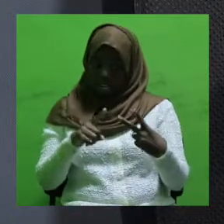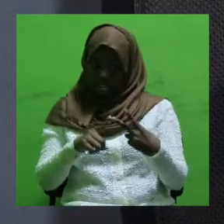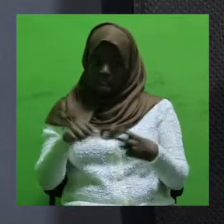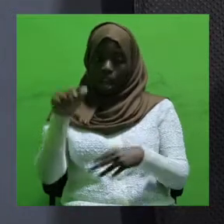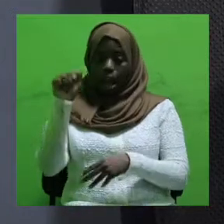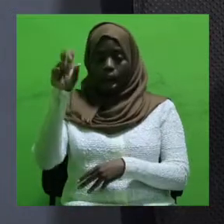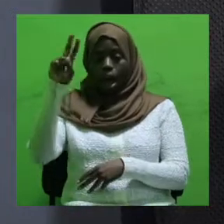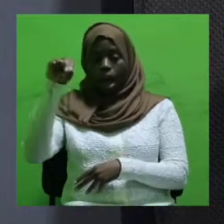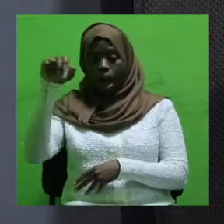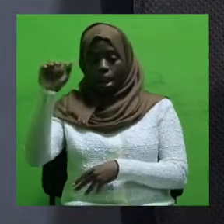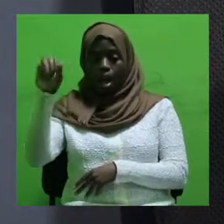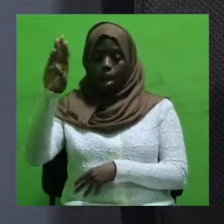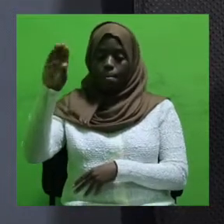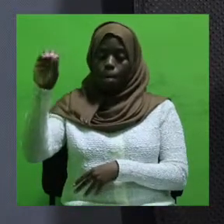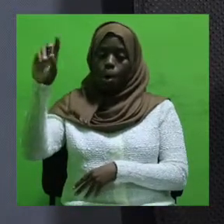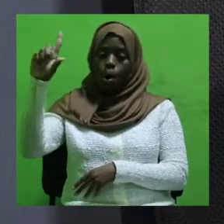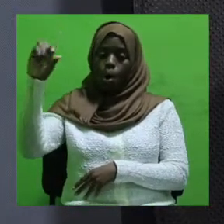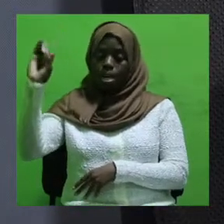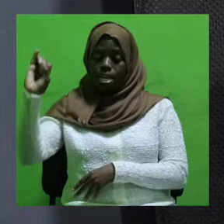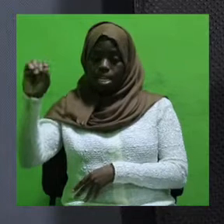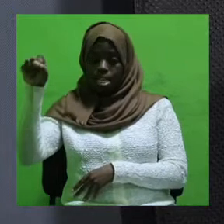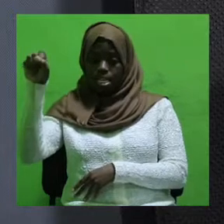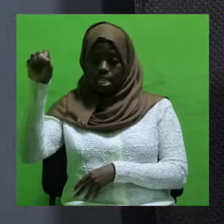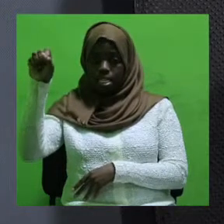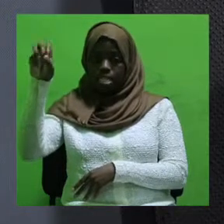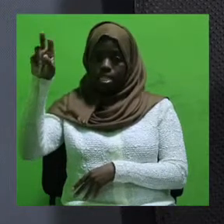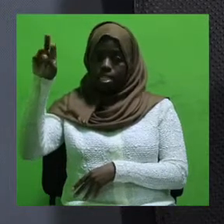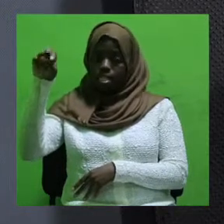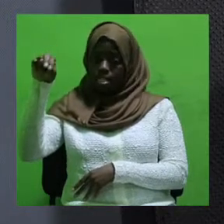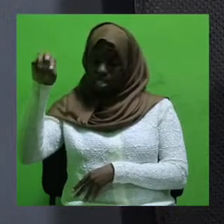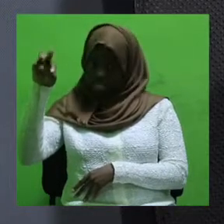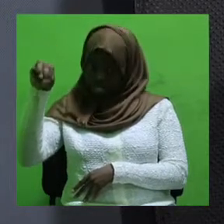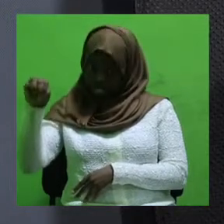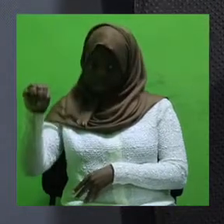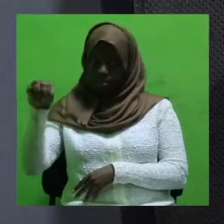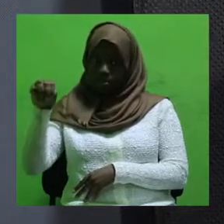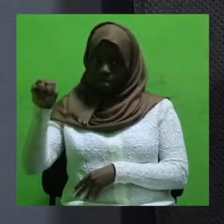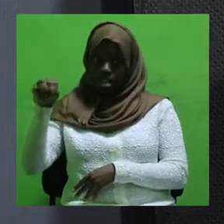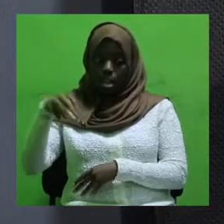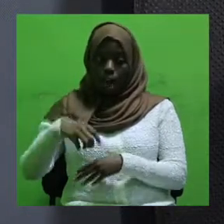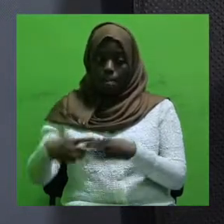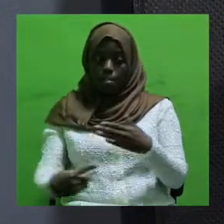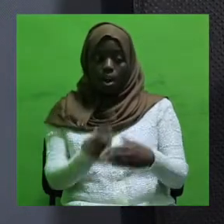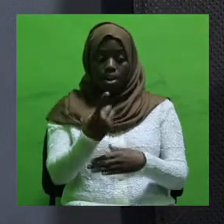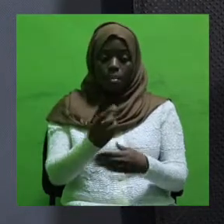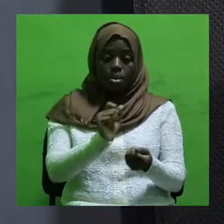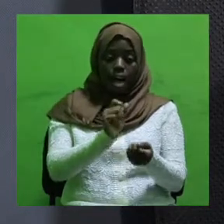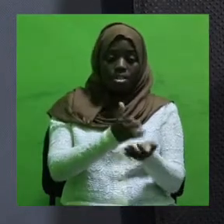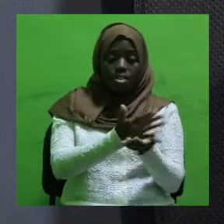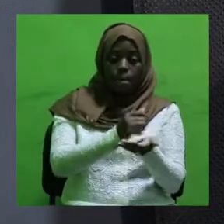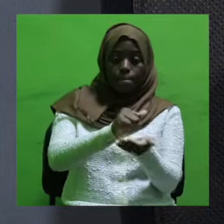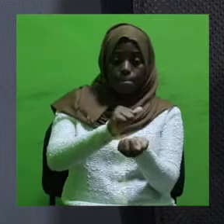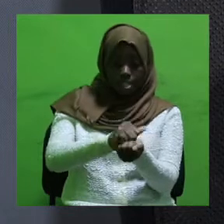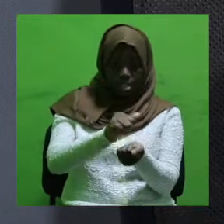metabolisms. There's anabolism and there's catabolism, whereby anabolism means the buildup of some